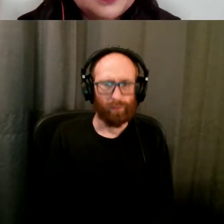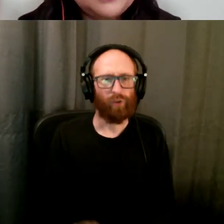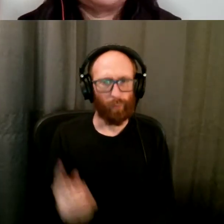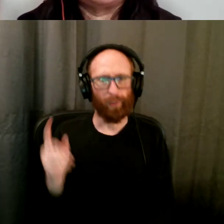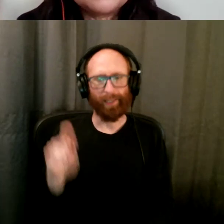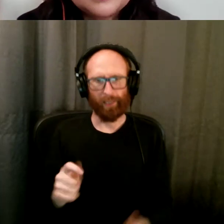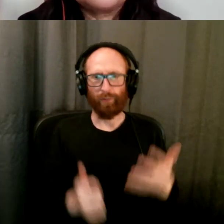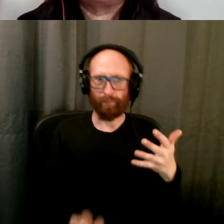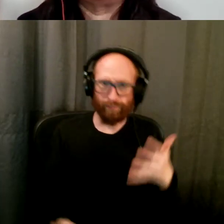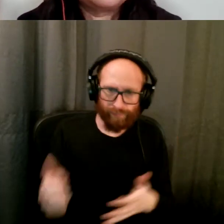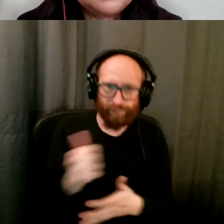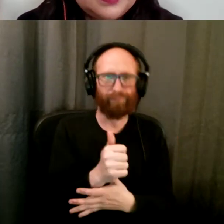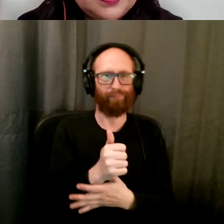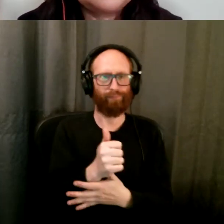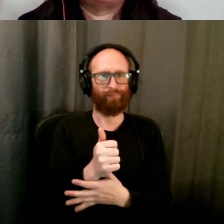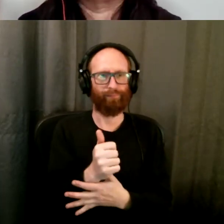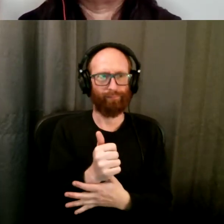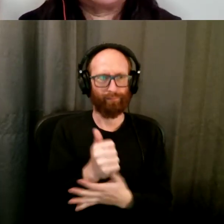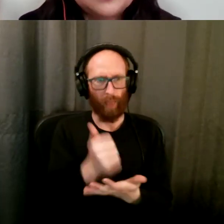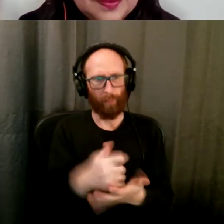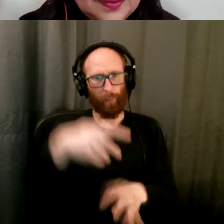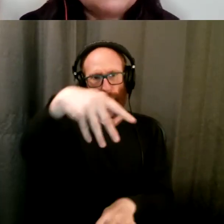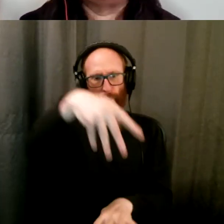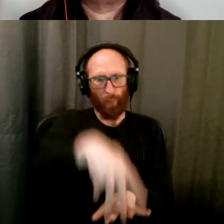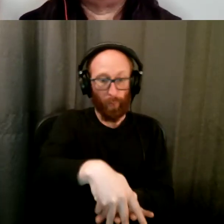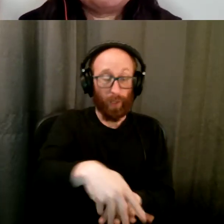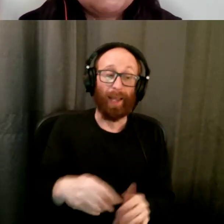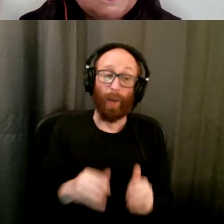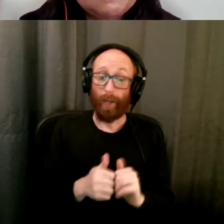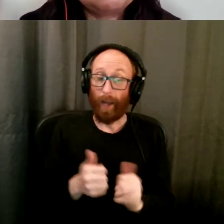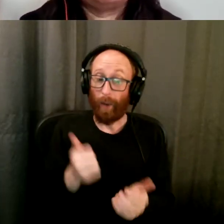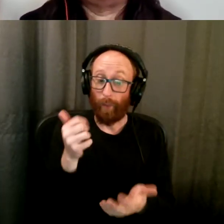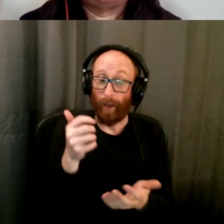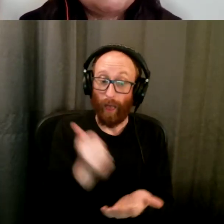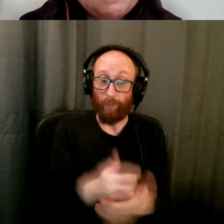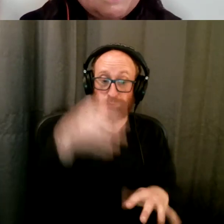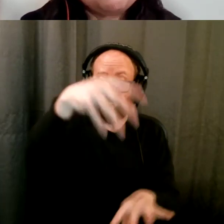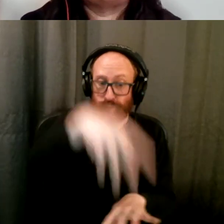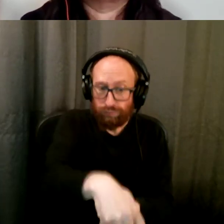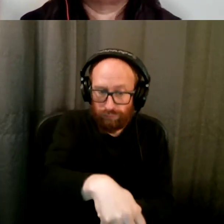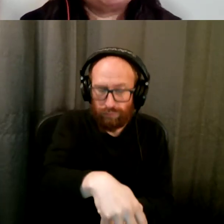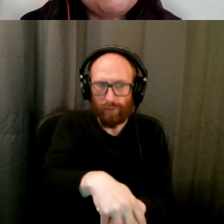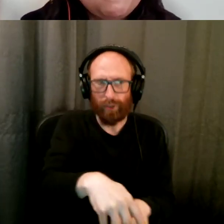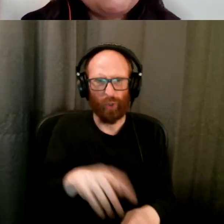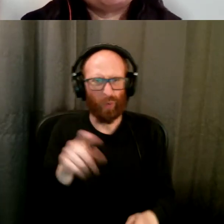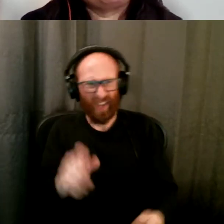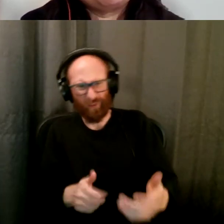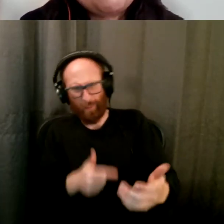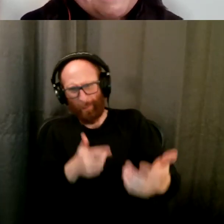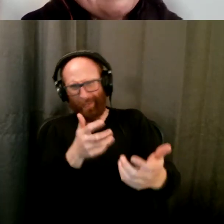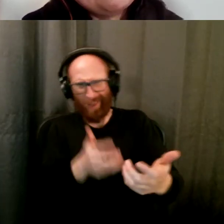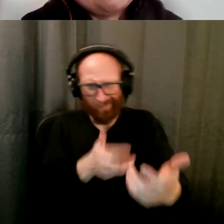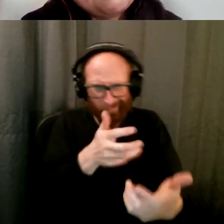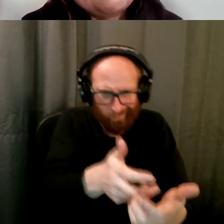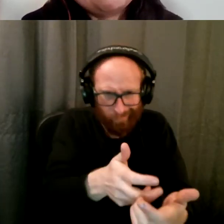and take the time to do that. And that means meeting kids where they're at. And that can be a challenge. But the people